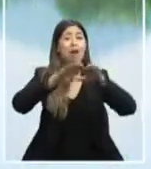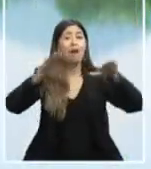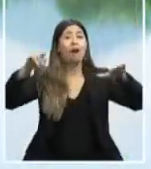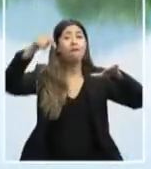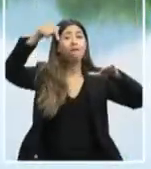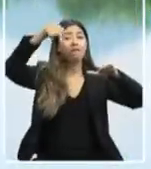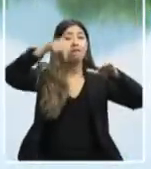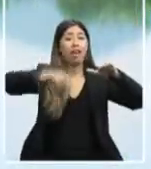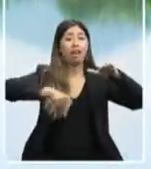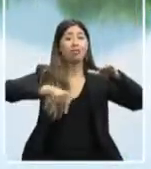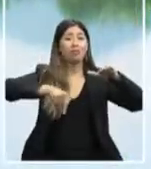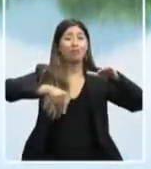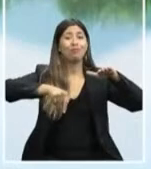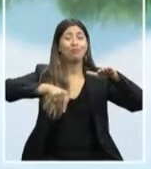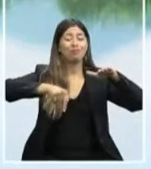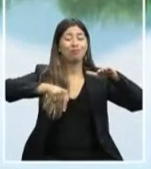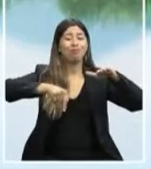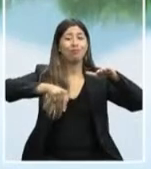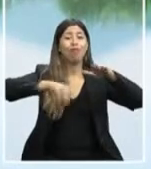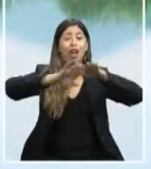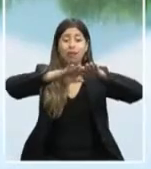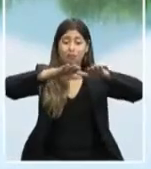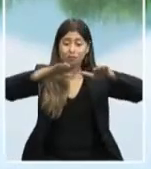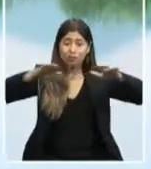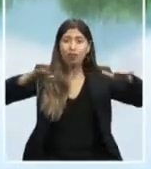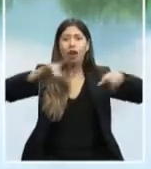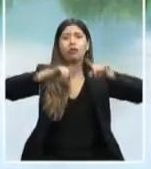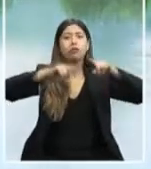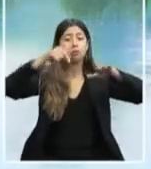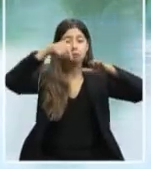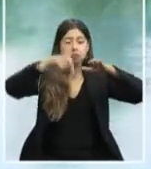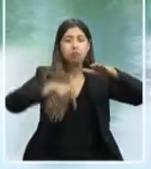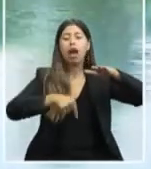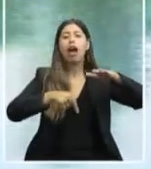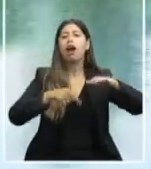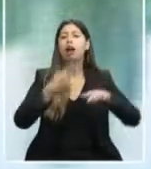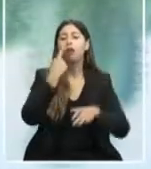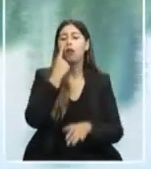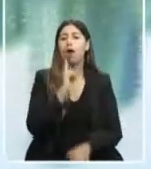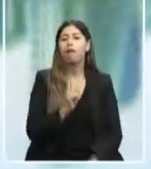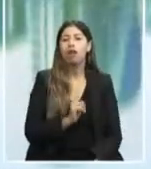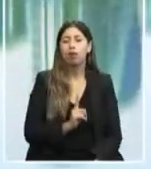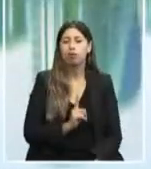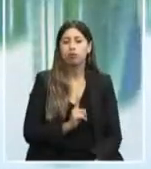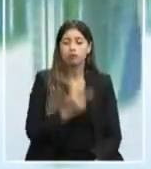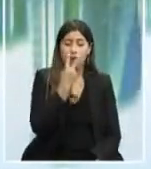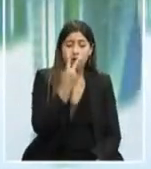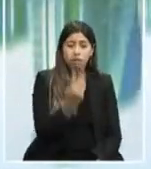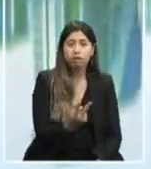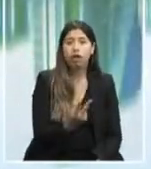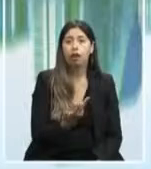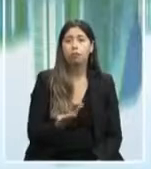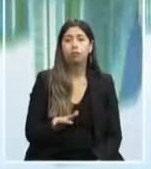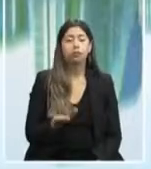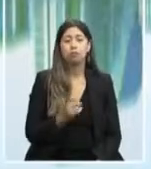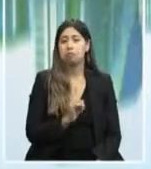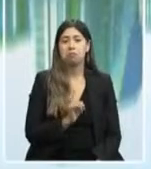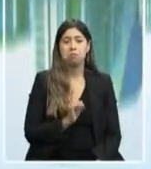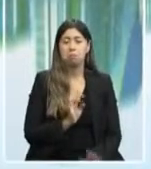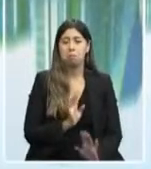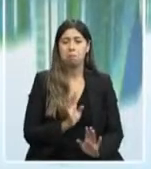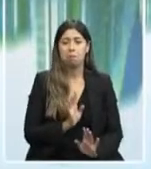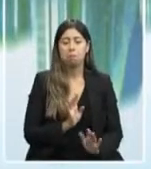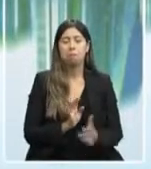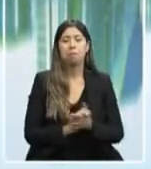see it. So this may be one part of the reason, but be that as it may, we need nature to